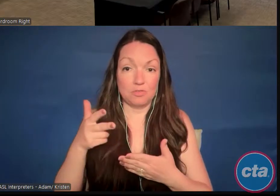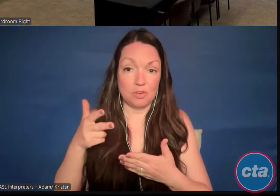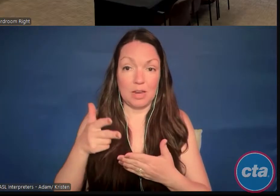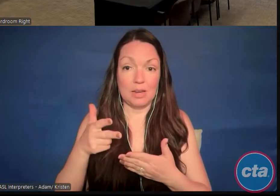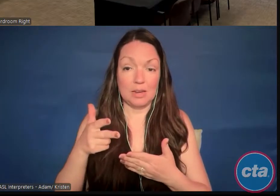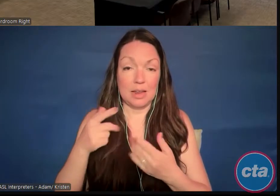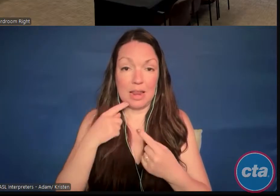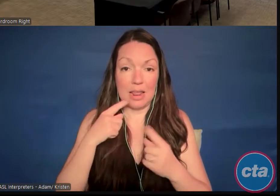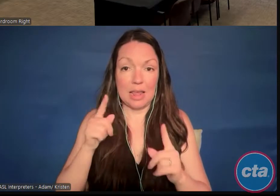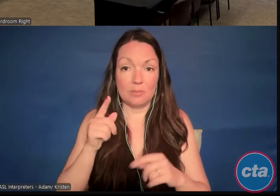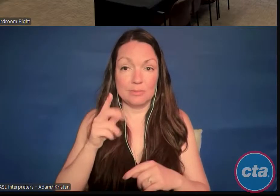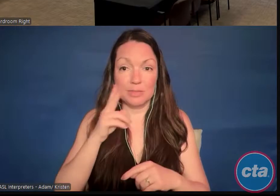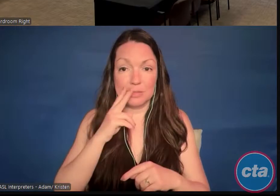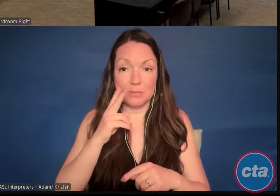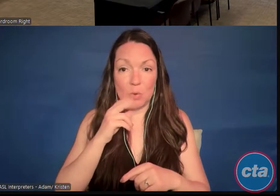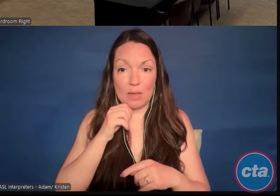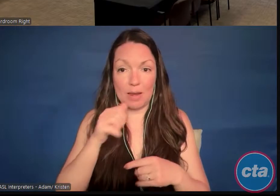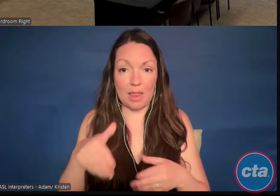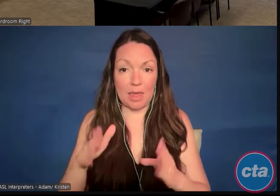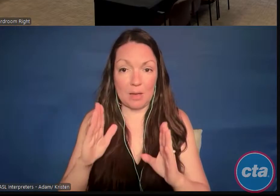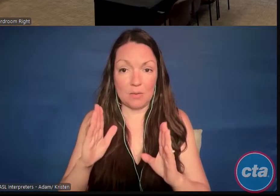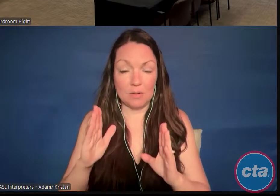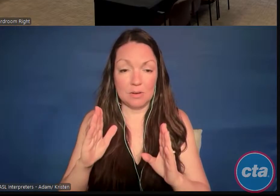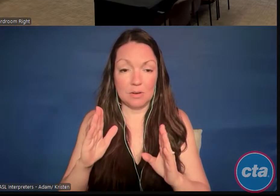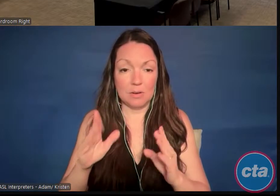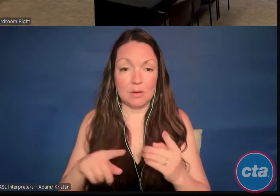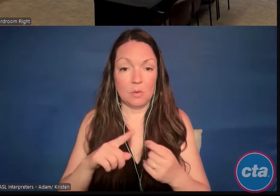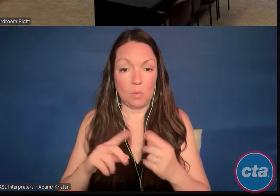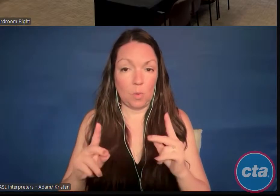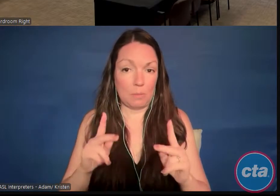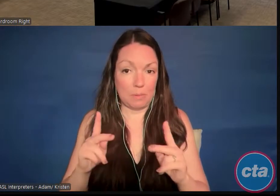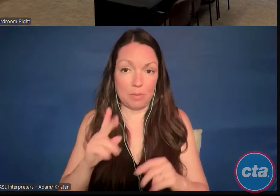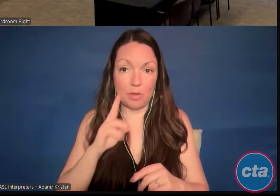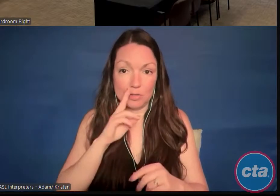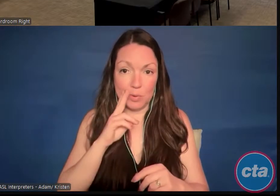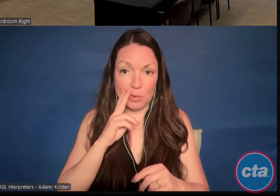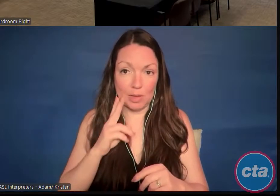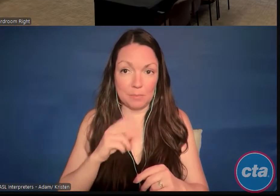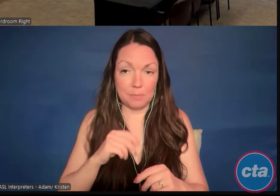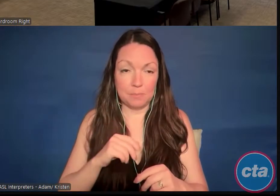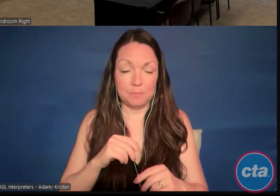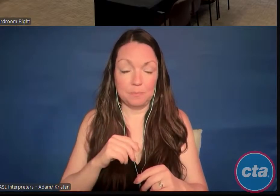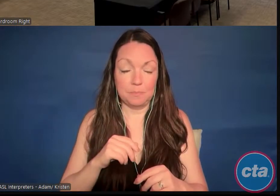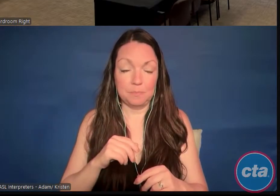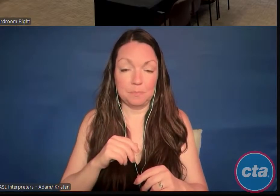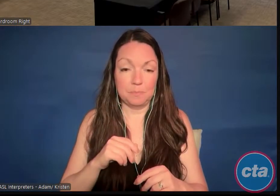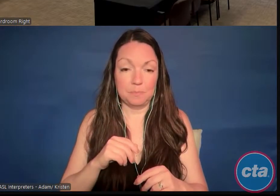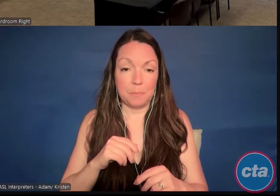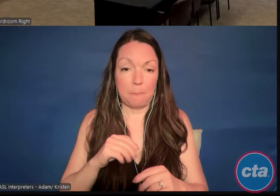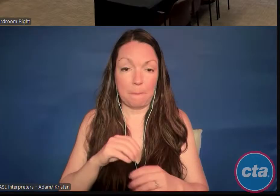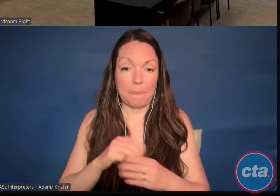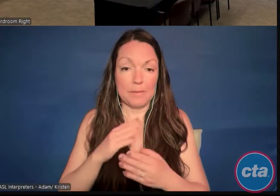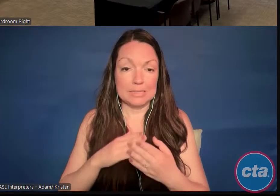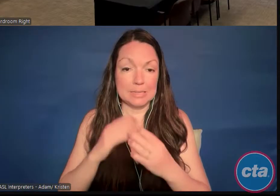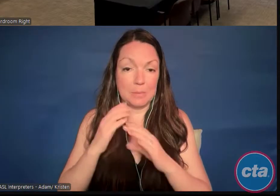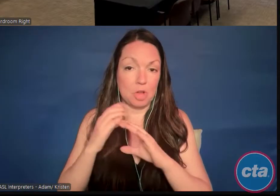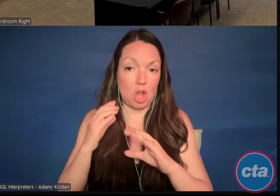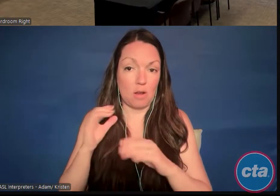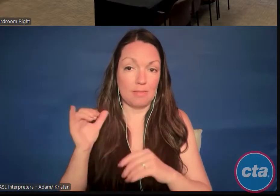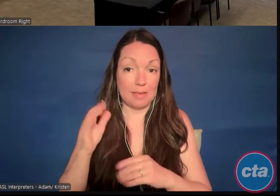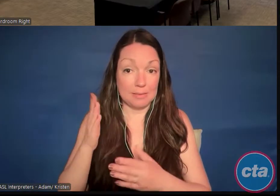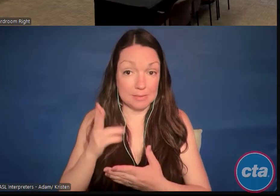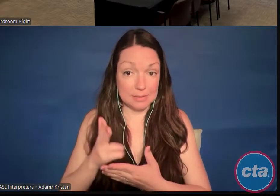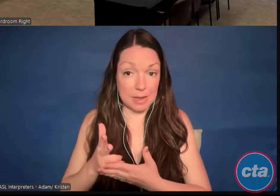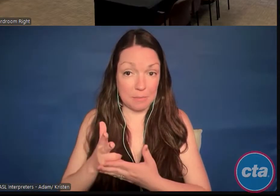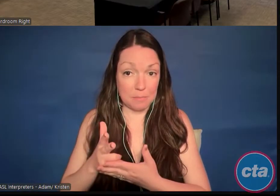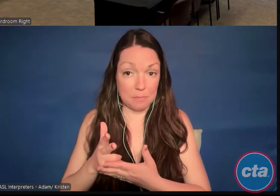announced that smoking is not allowed when there is smoking occurring in some of the cars. Like stopped it at the